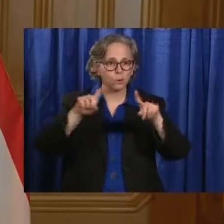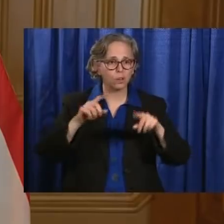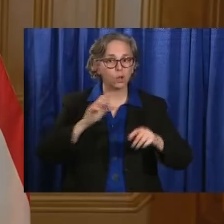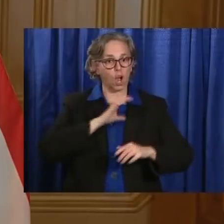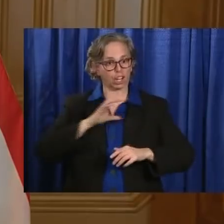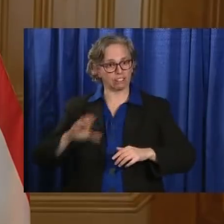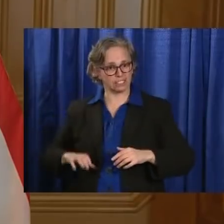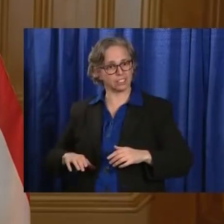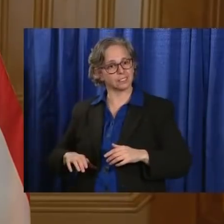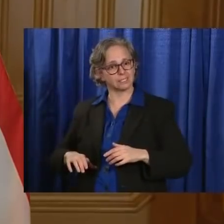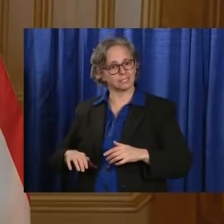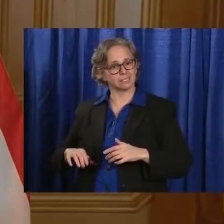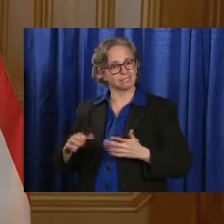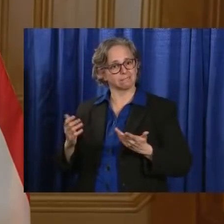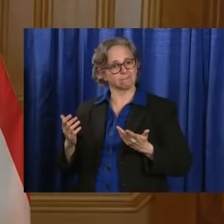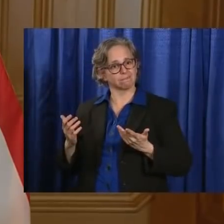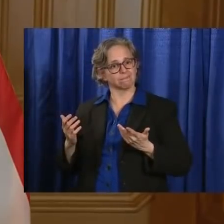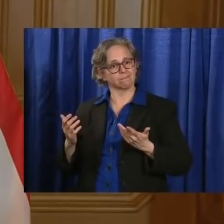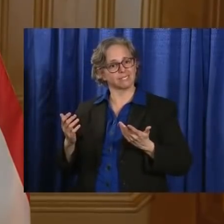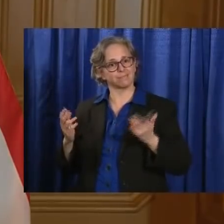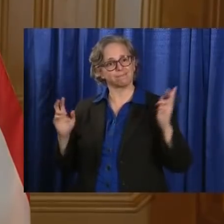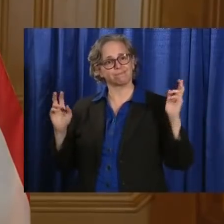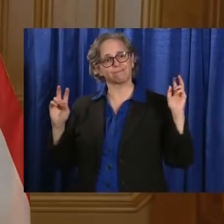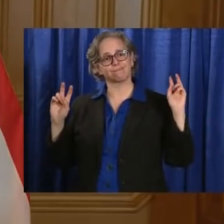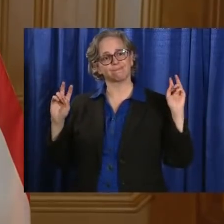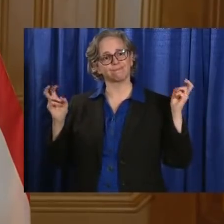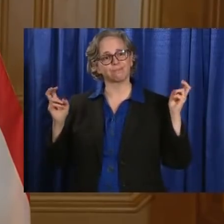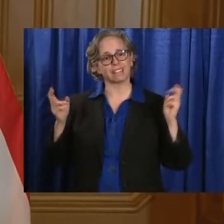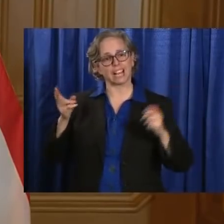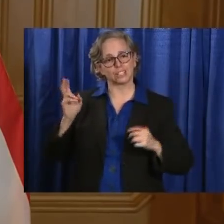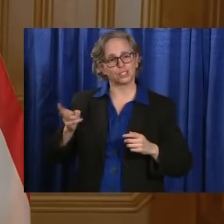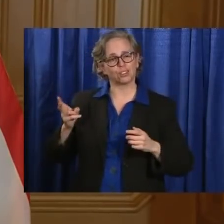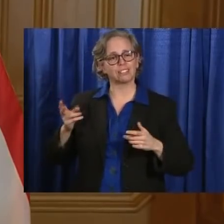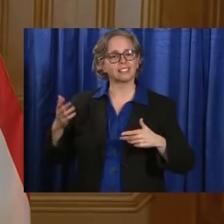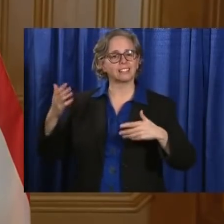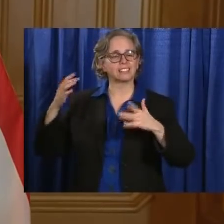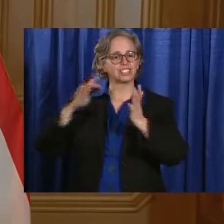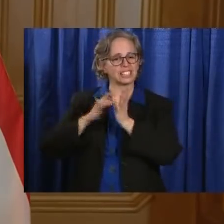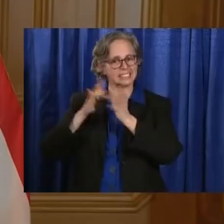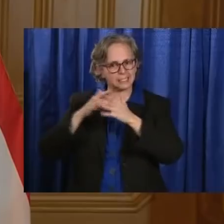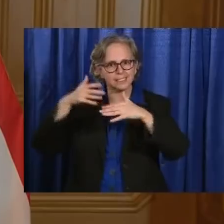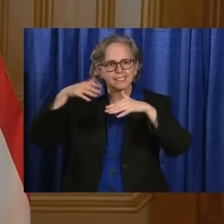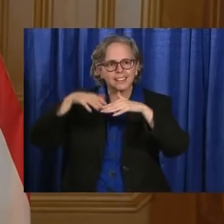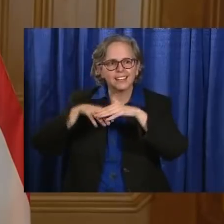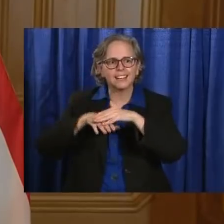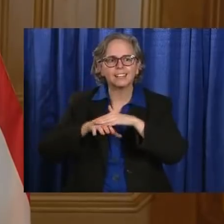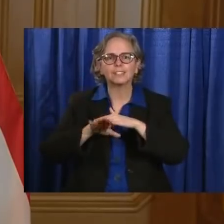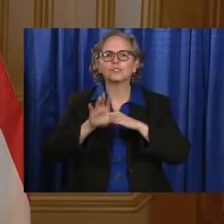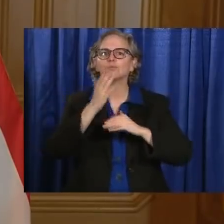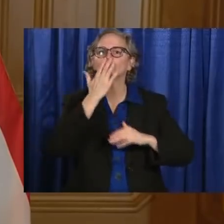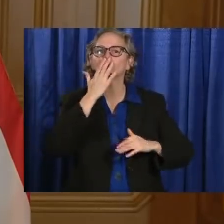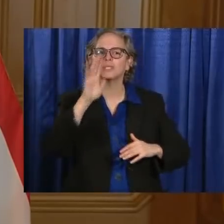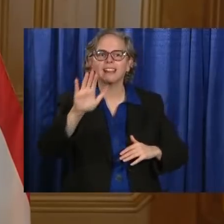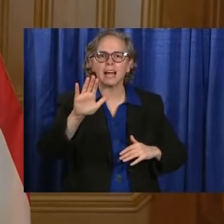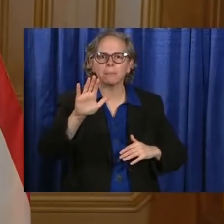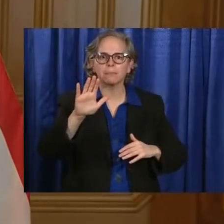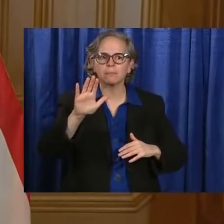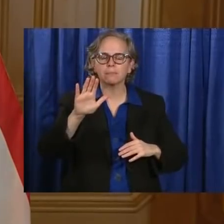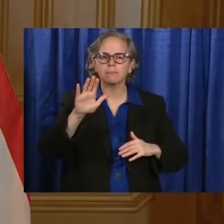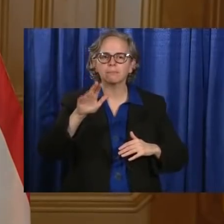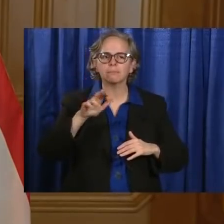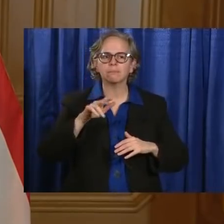the historic the entrance of Jesus into the city of Jerusalem. It